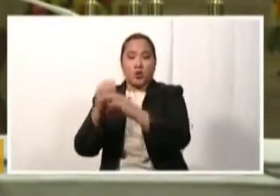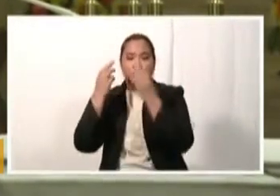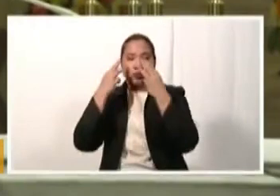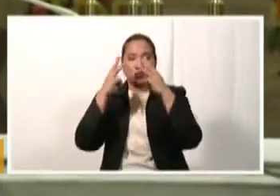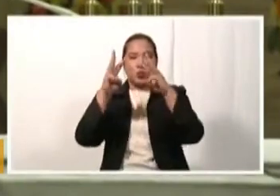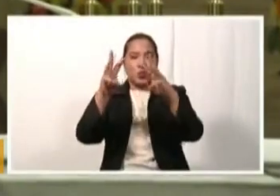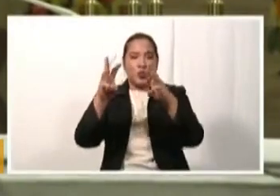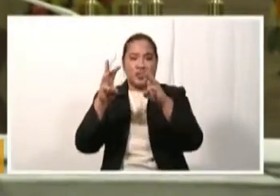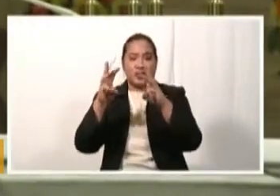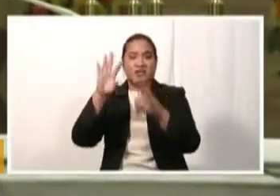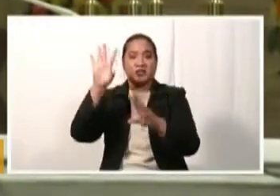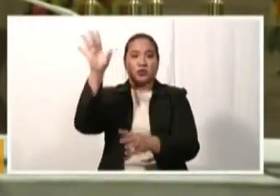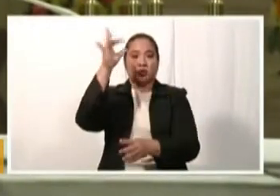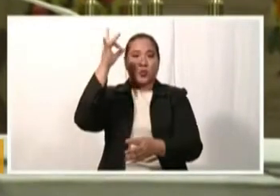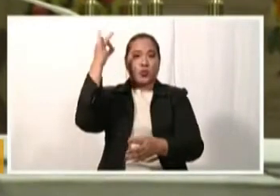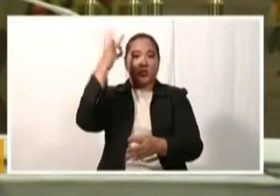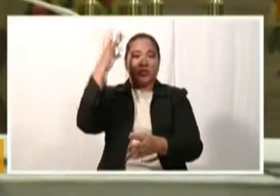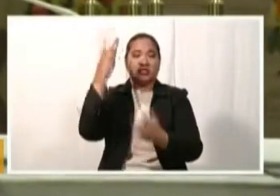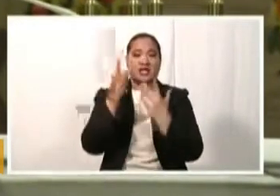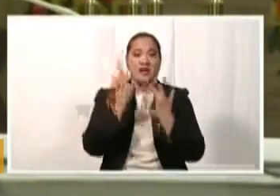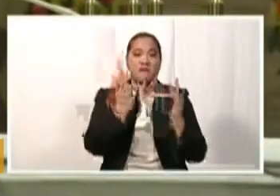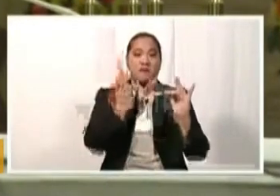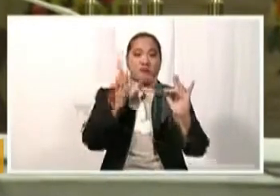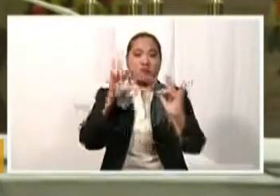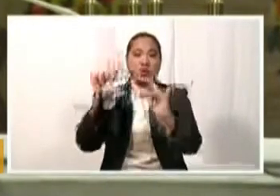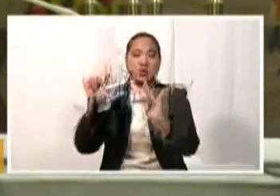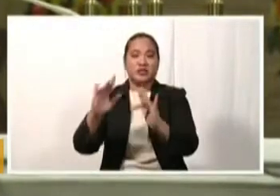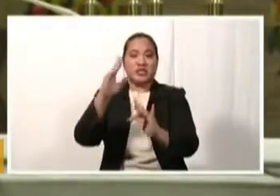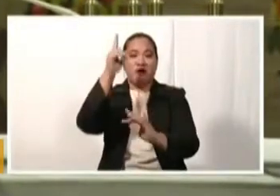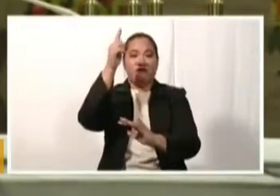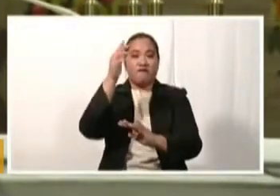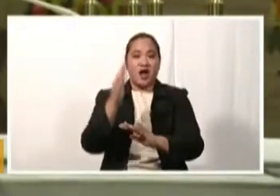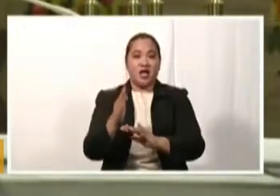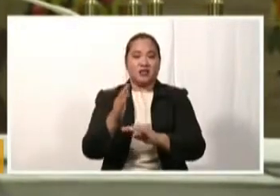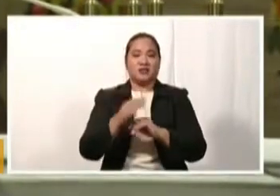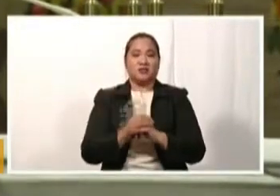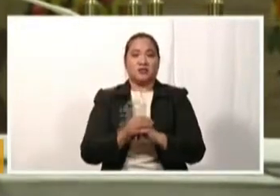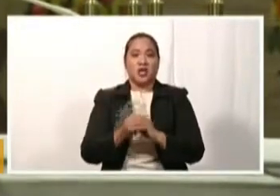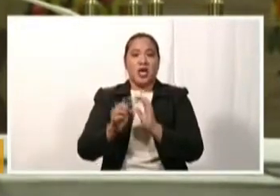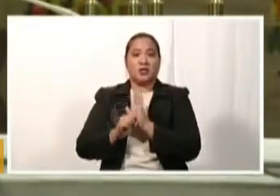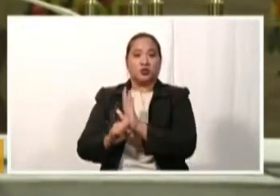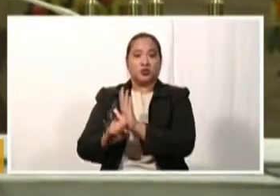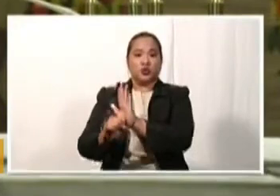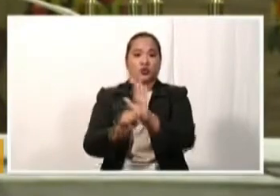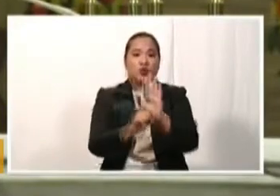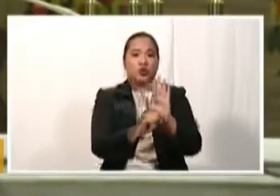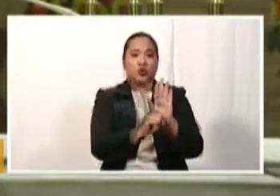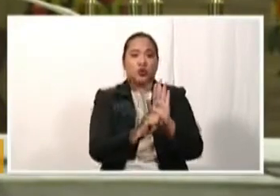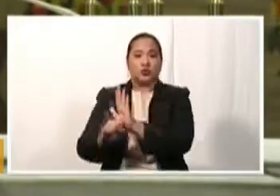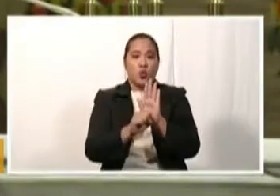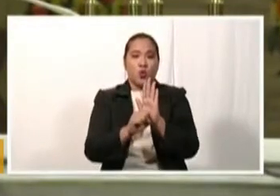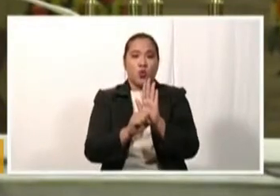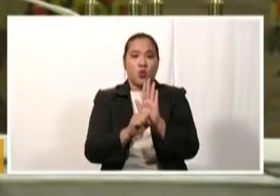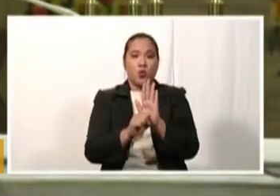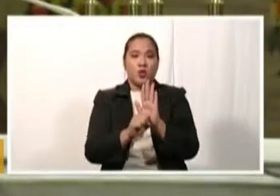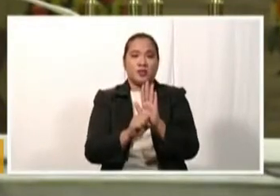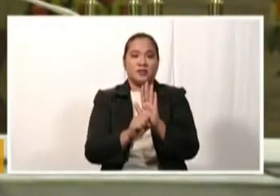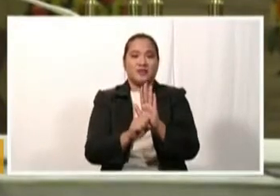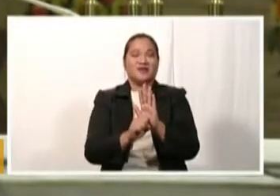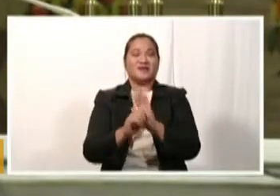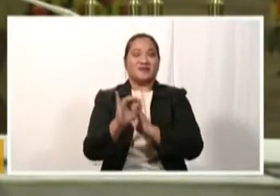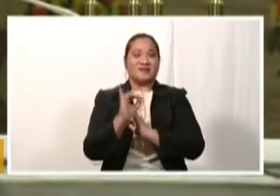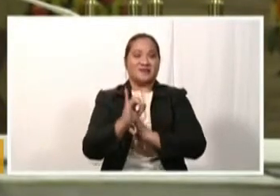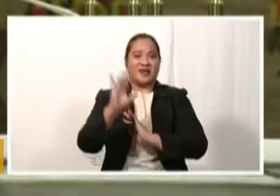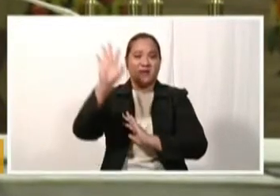witnesses to the grace and mercy of God, and to show that same